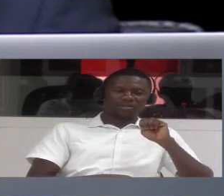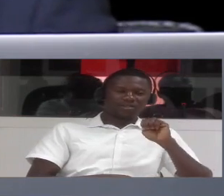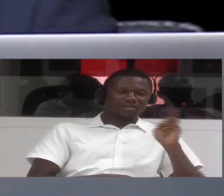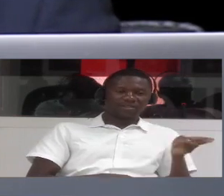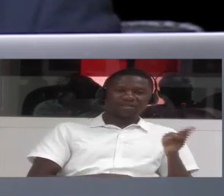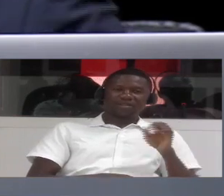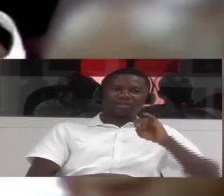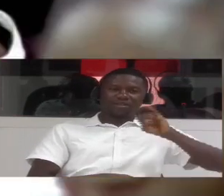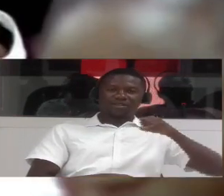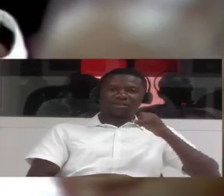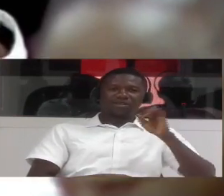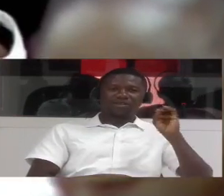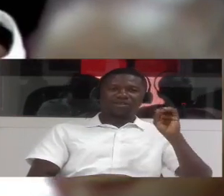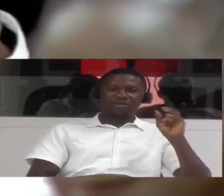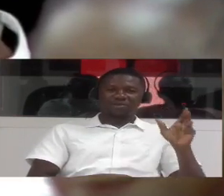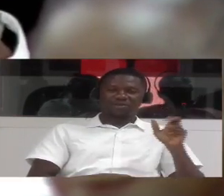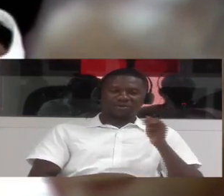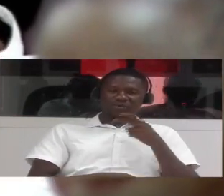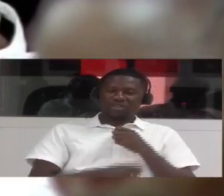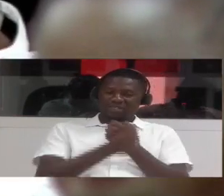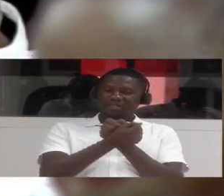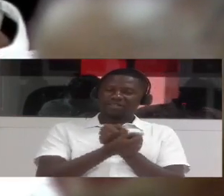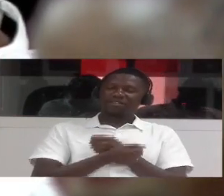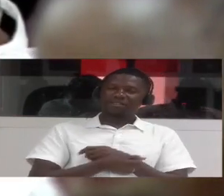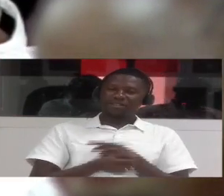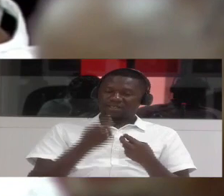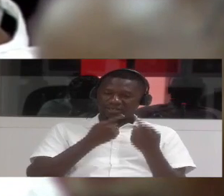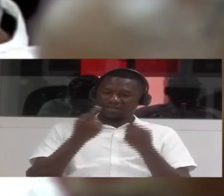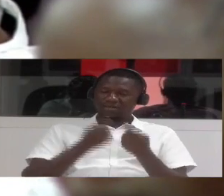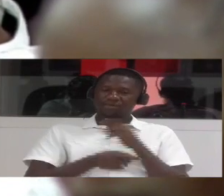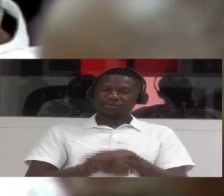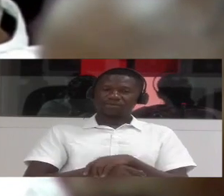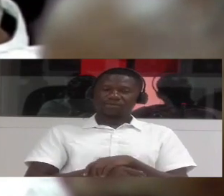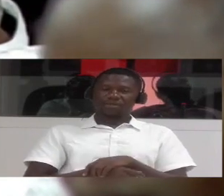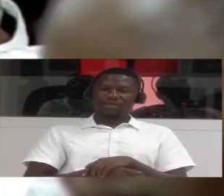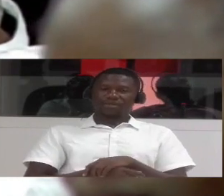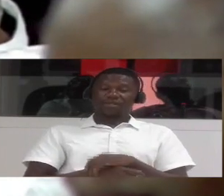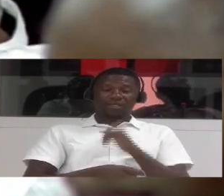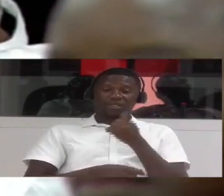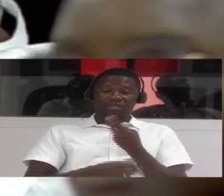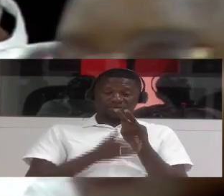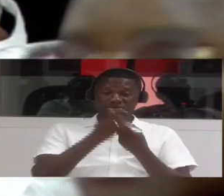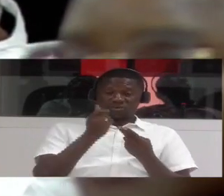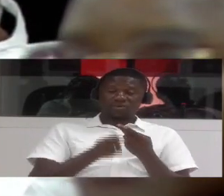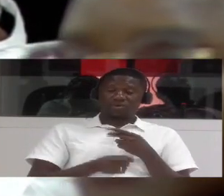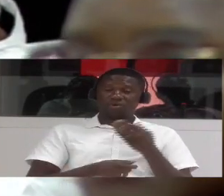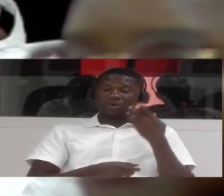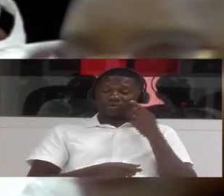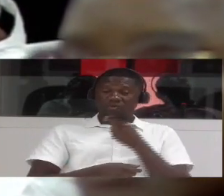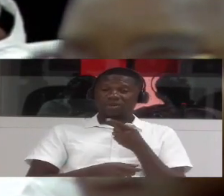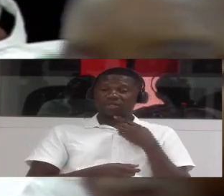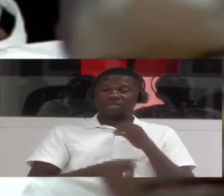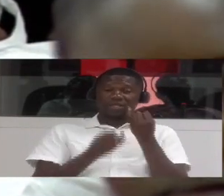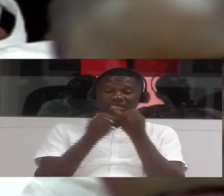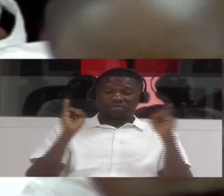nod. Please, please go ahead. Yes, Alhaji and Baba, I mean, this was when the Independent